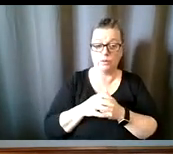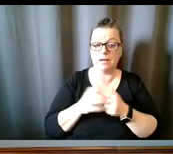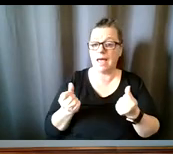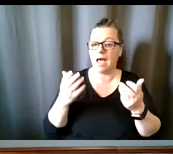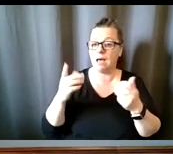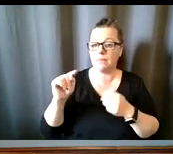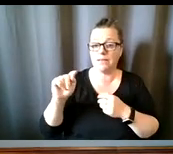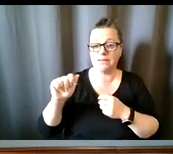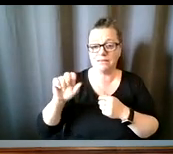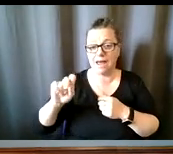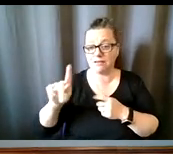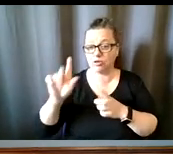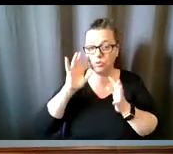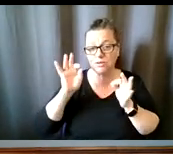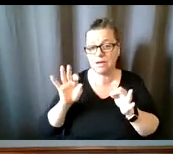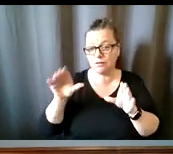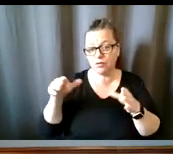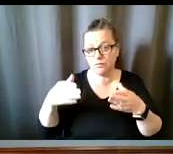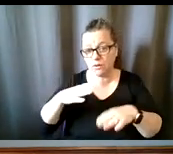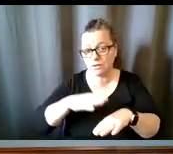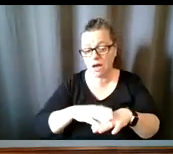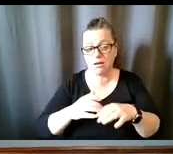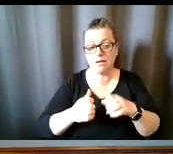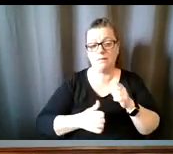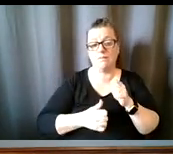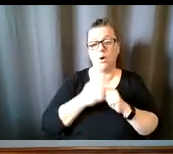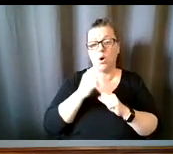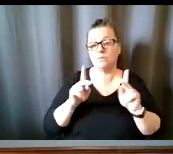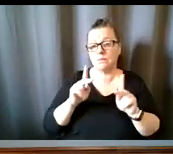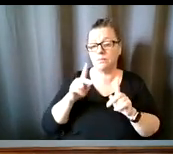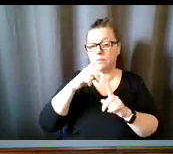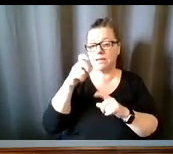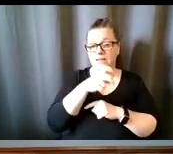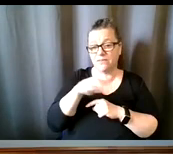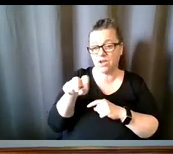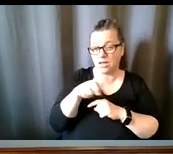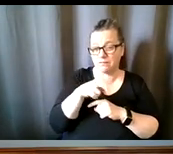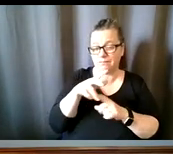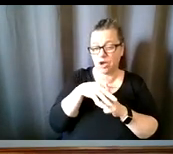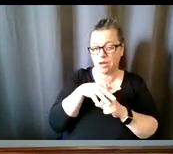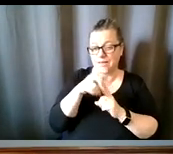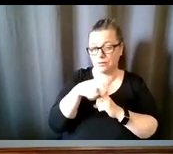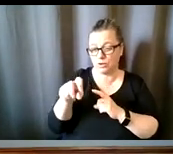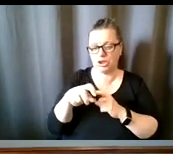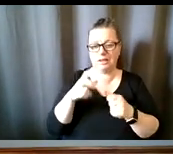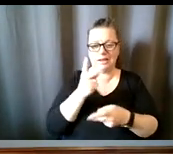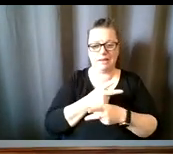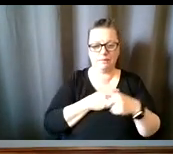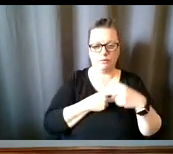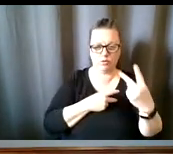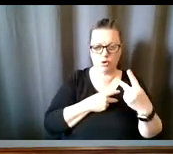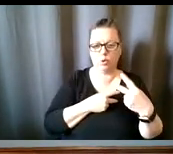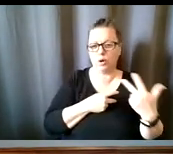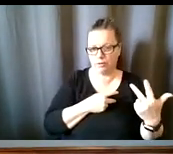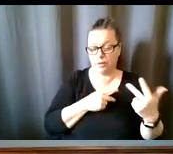you choose to focus on. Most people, because of context switching, tend to keep it to 2 to 3 items. And so the